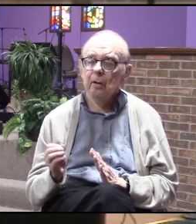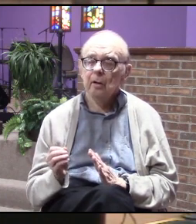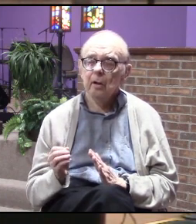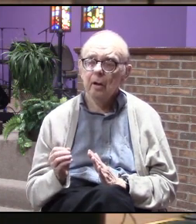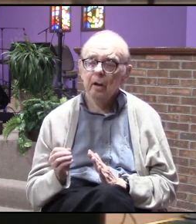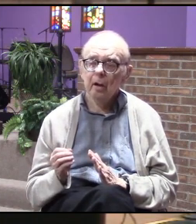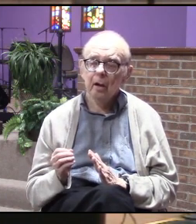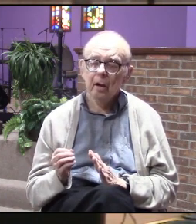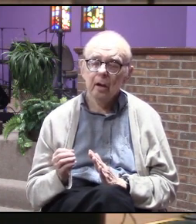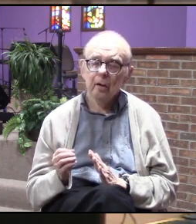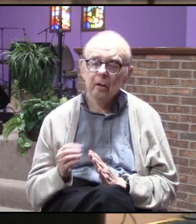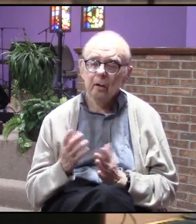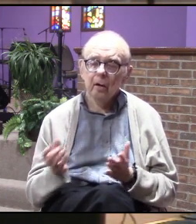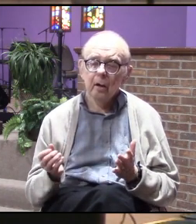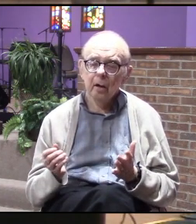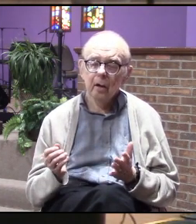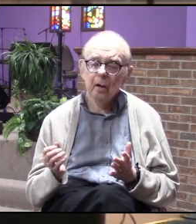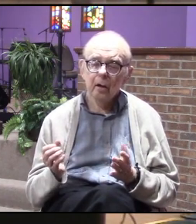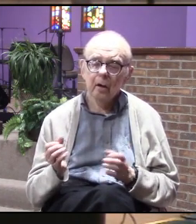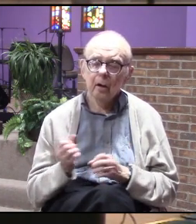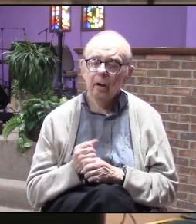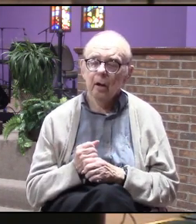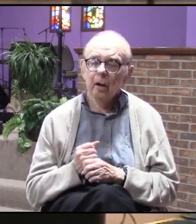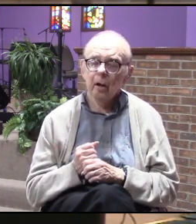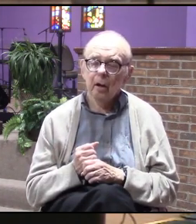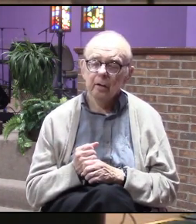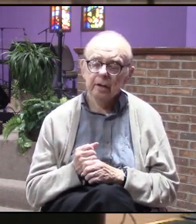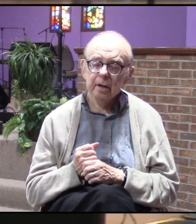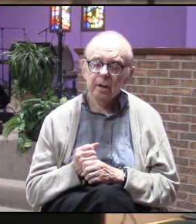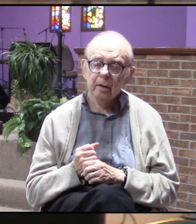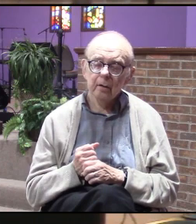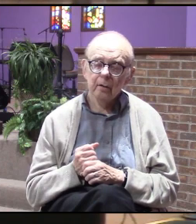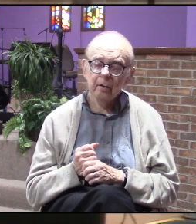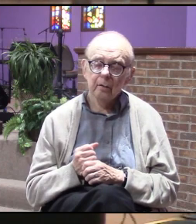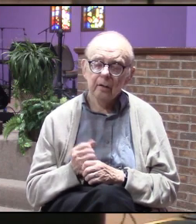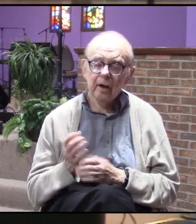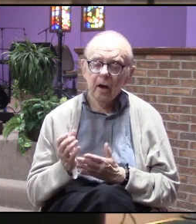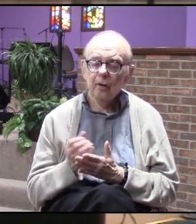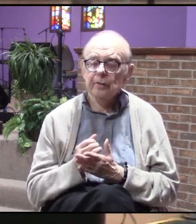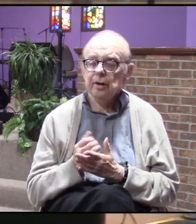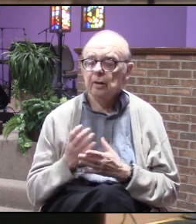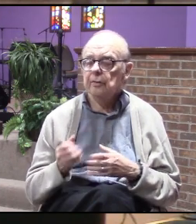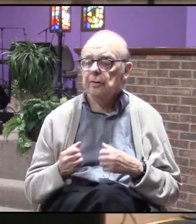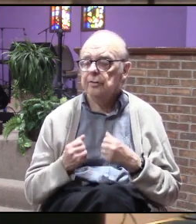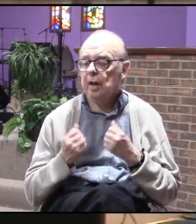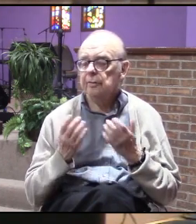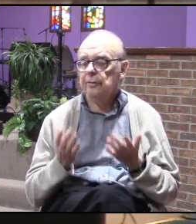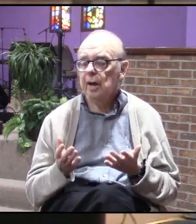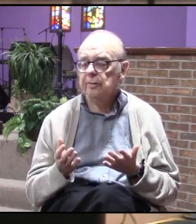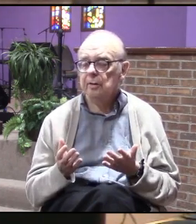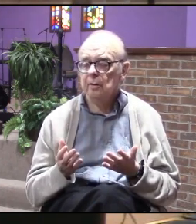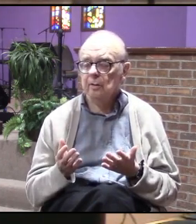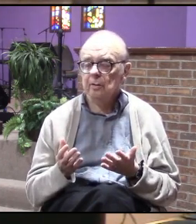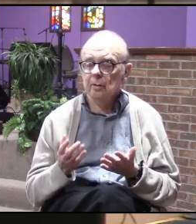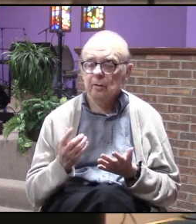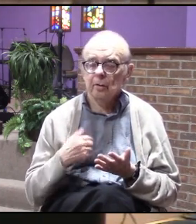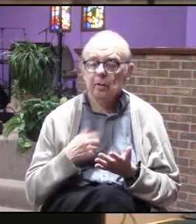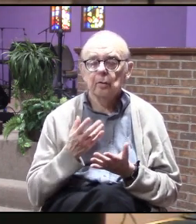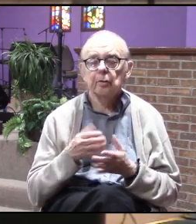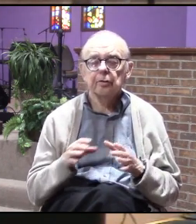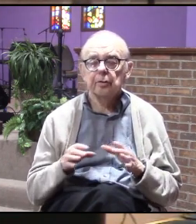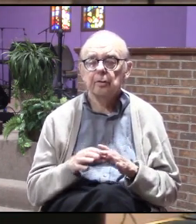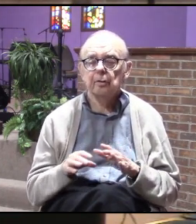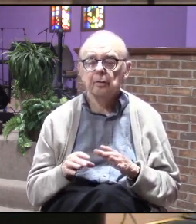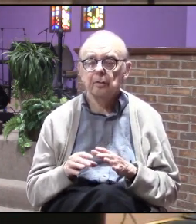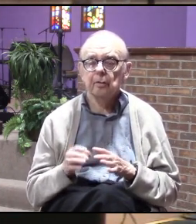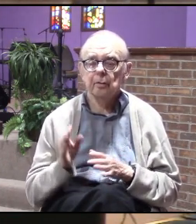And I want you to get an offering of sacrifice. And what I want you to